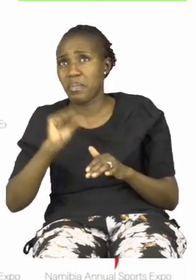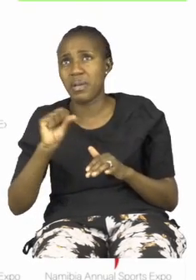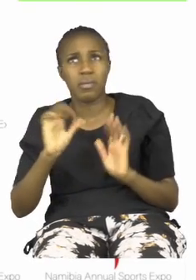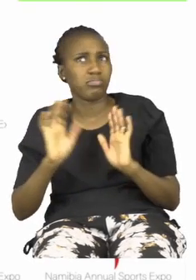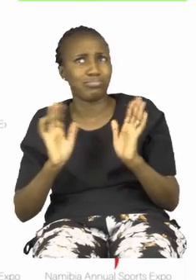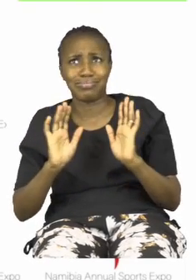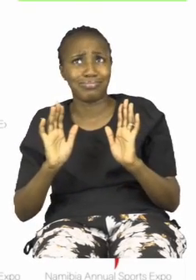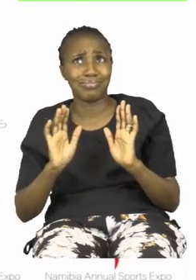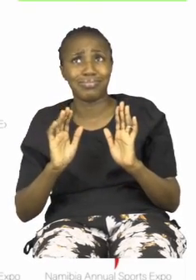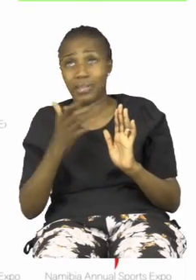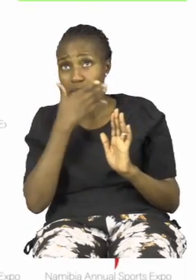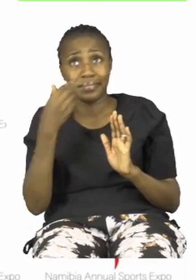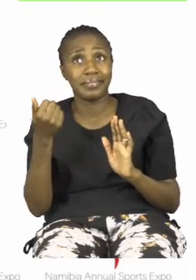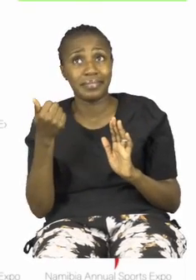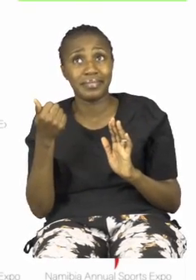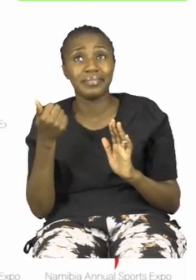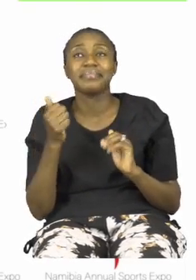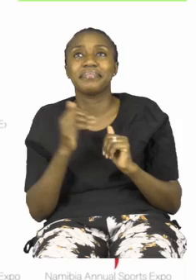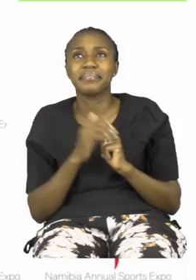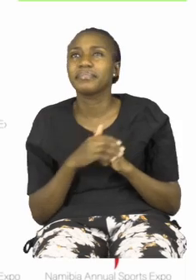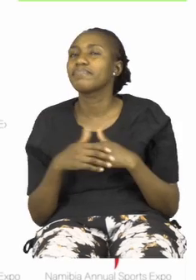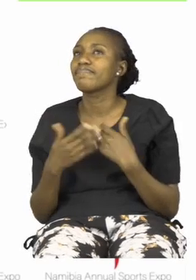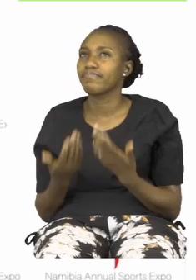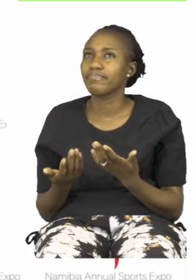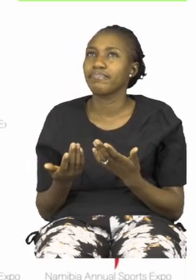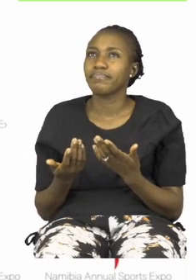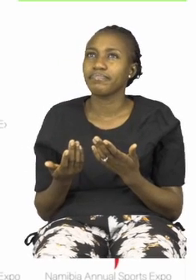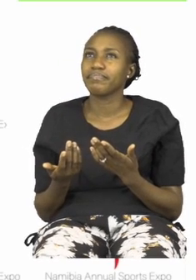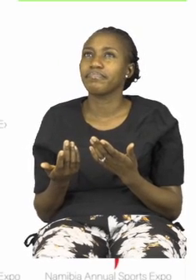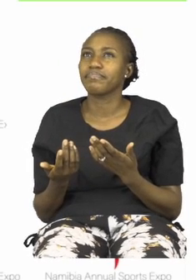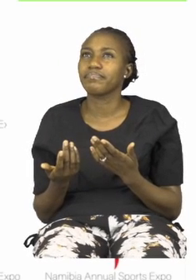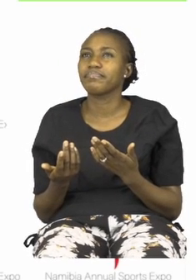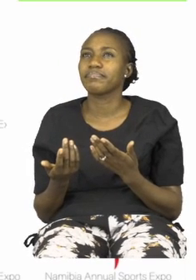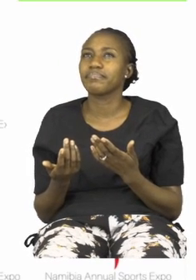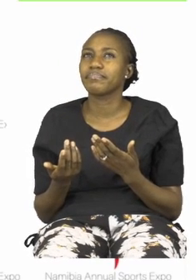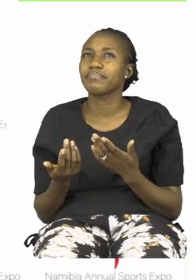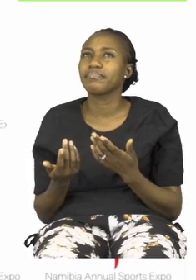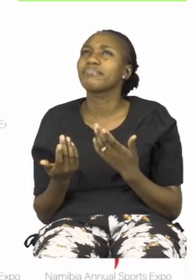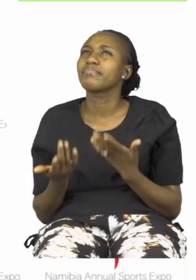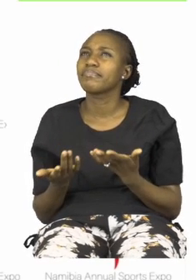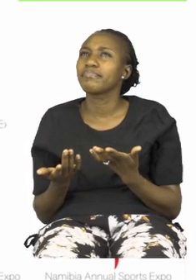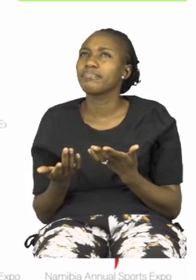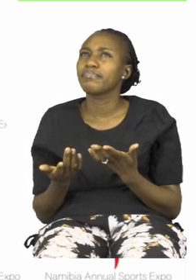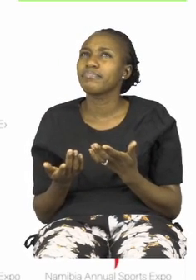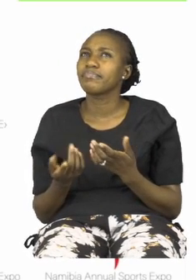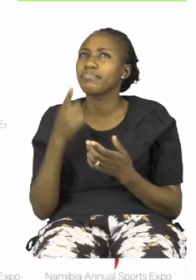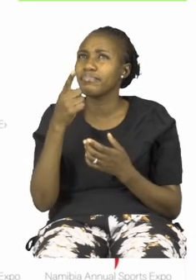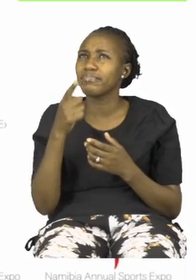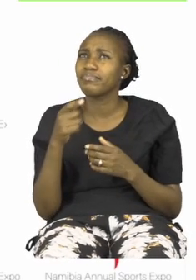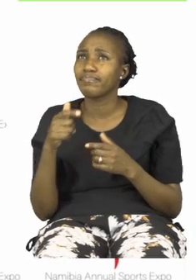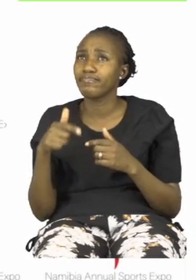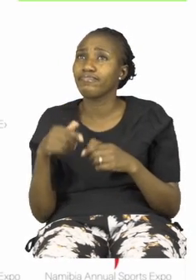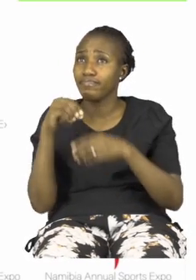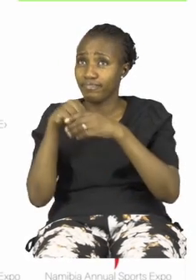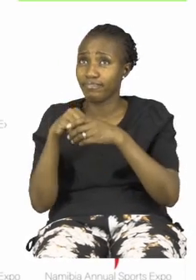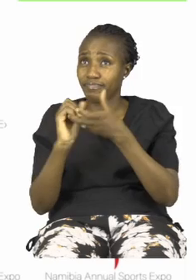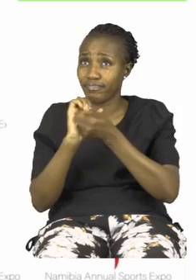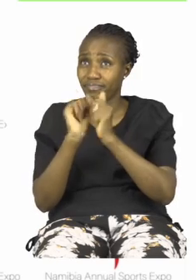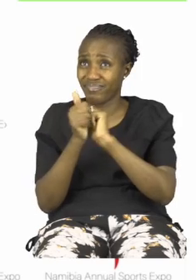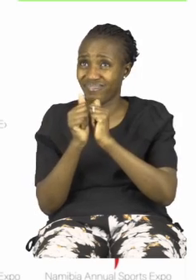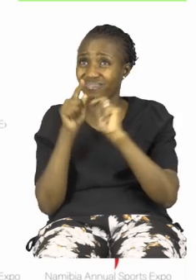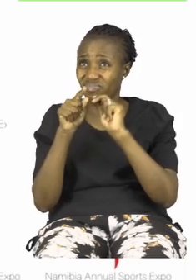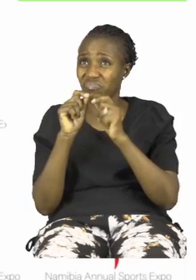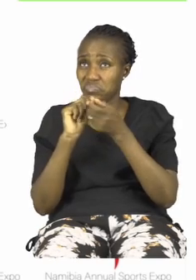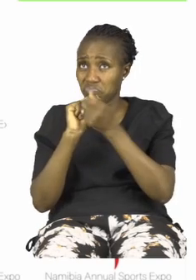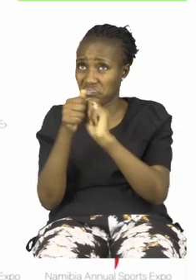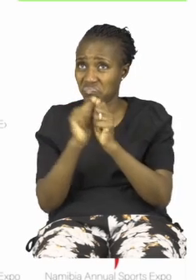Yeah. Okay, but coming back to the question that I had, yes. When you're a gamer, do you guys also modify games?